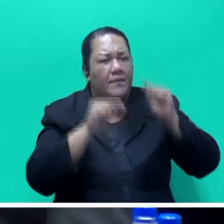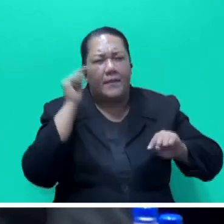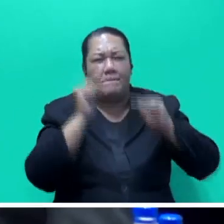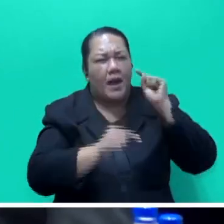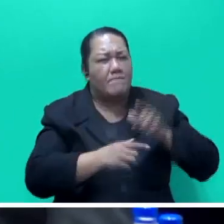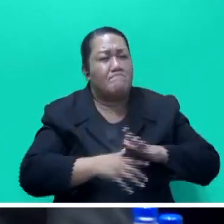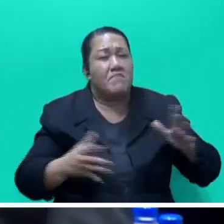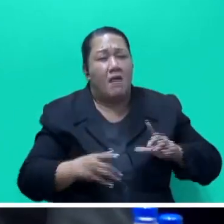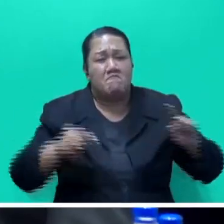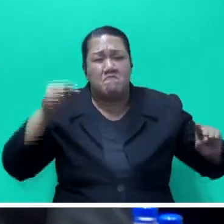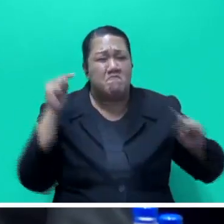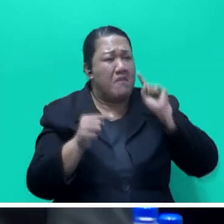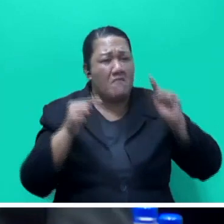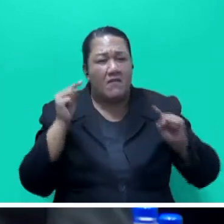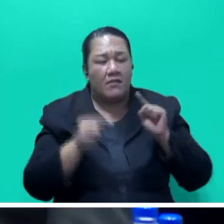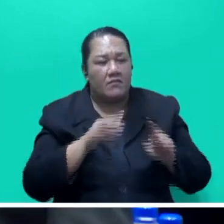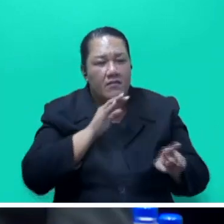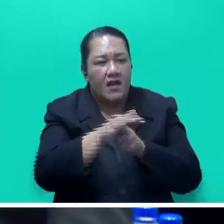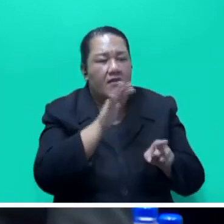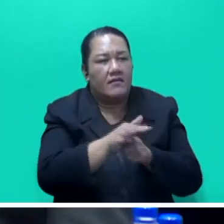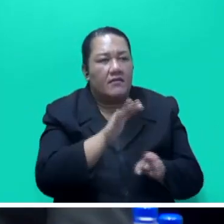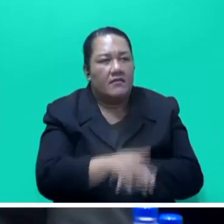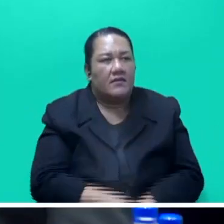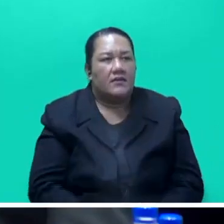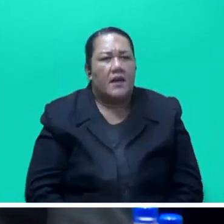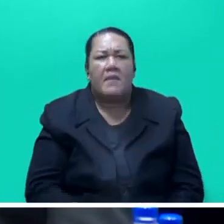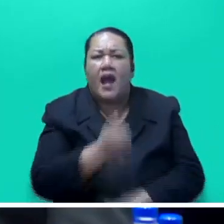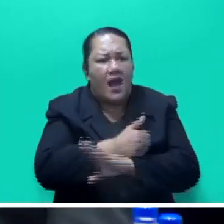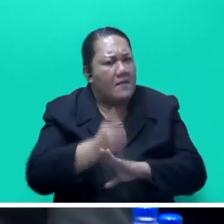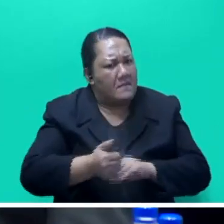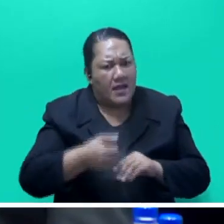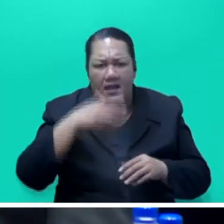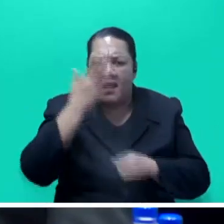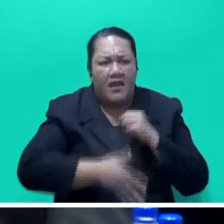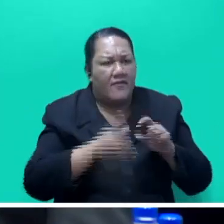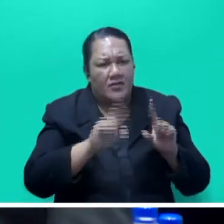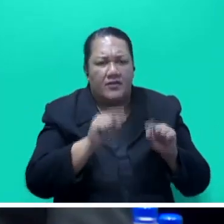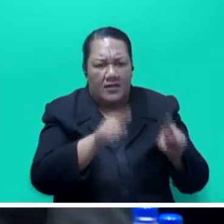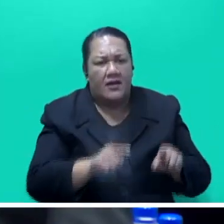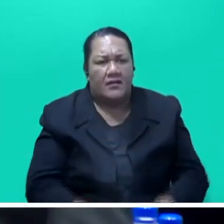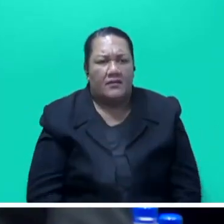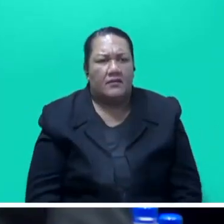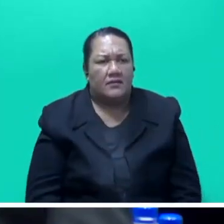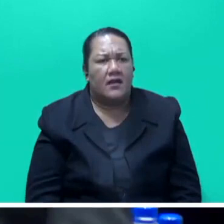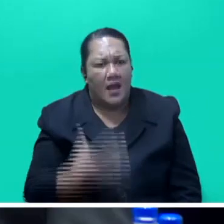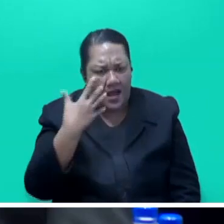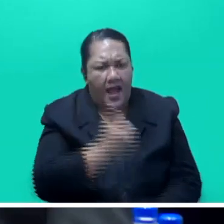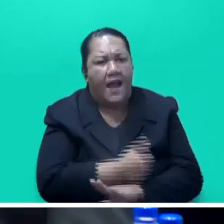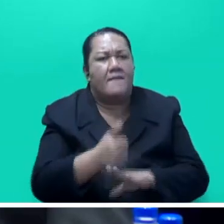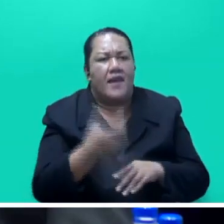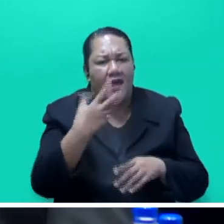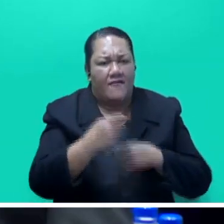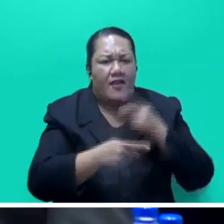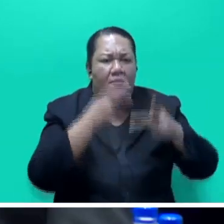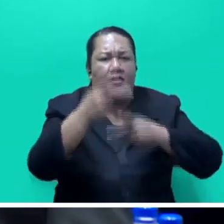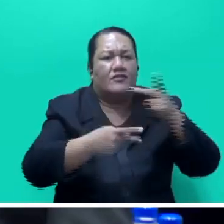attack. And governments never do that. Governments have a process.